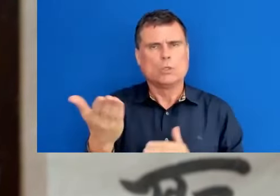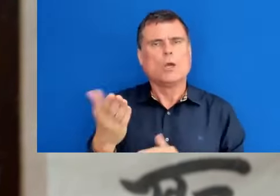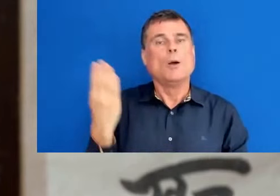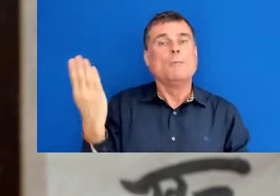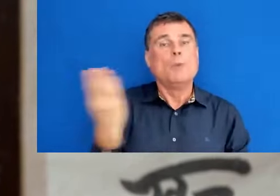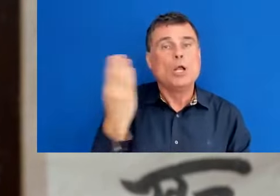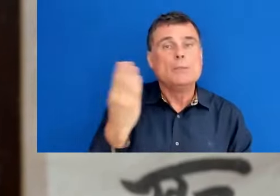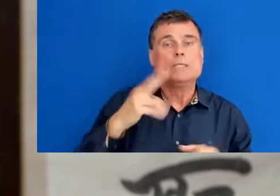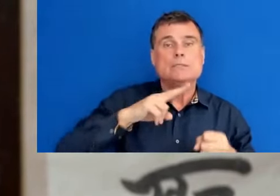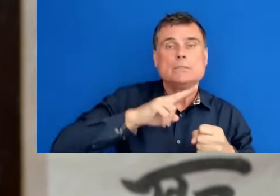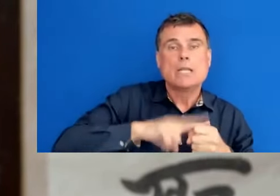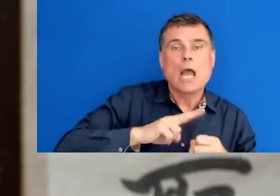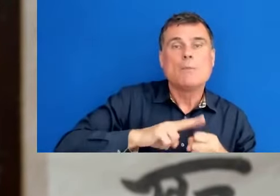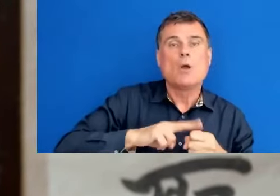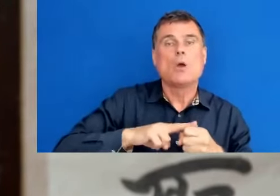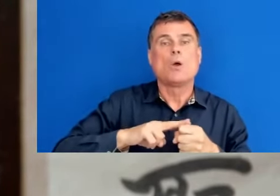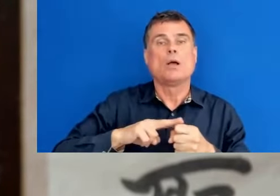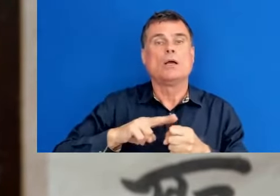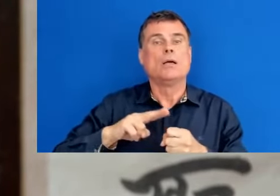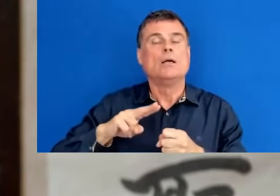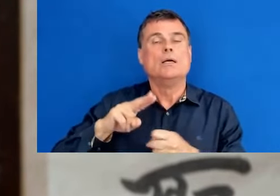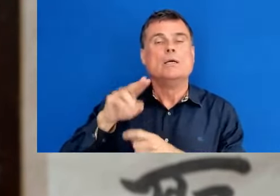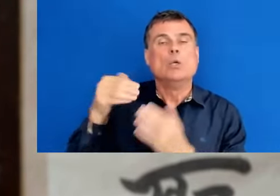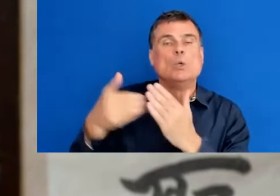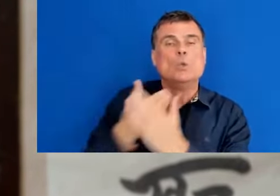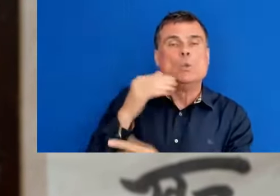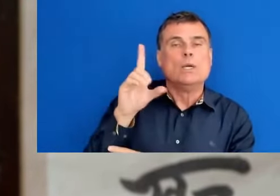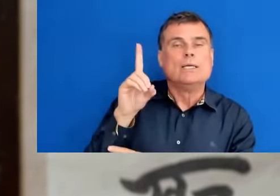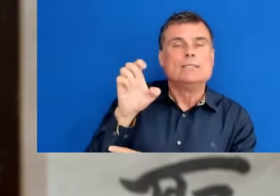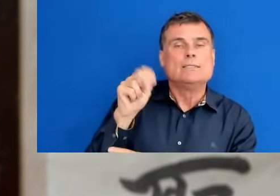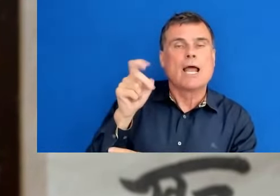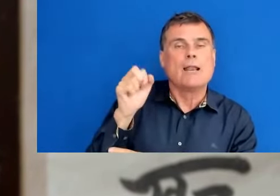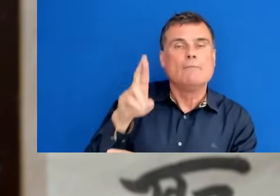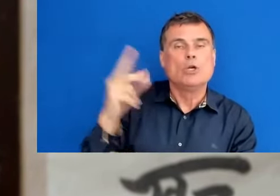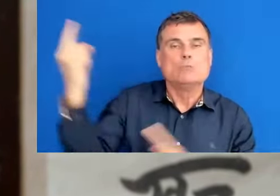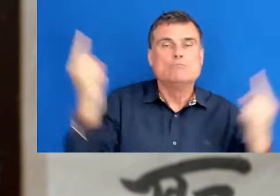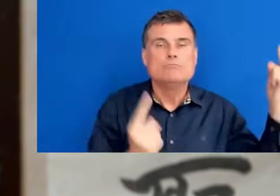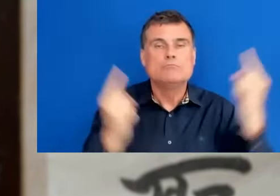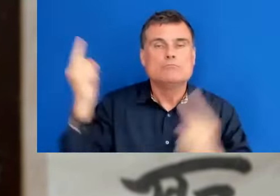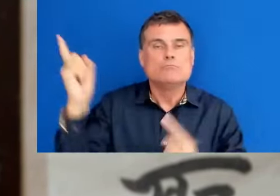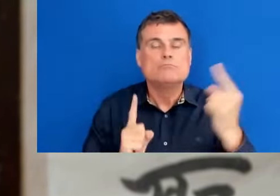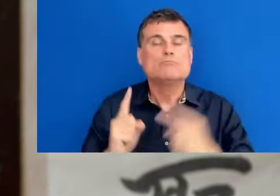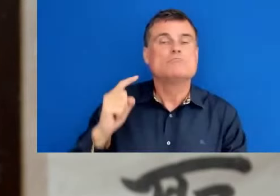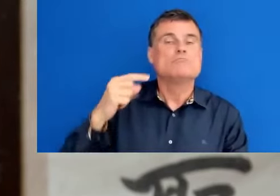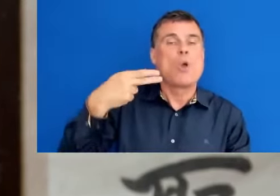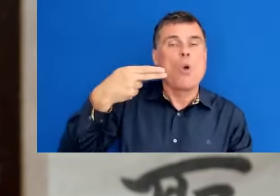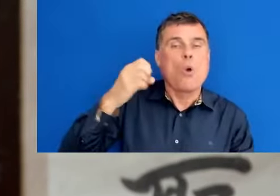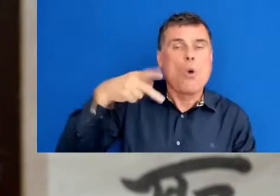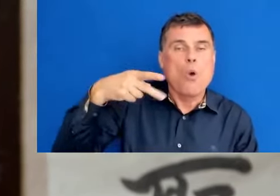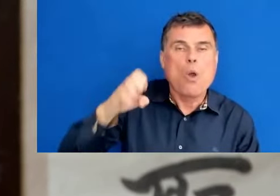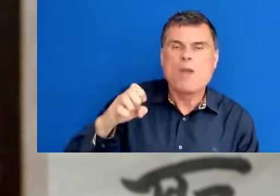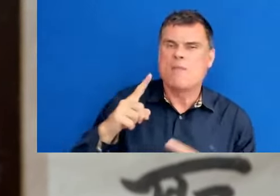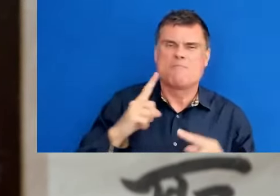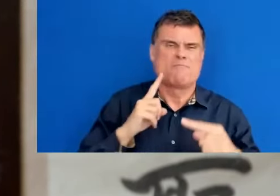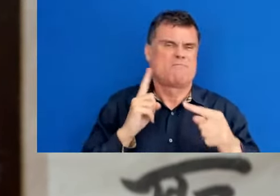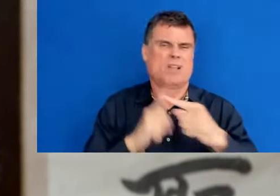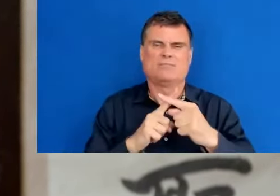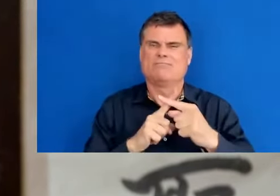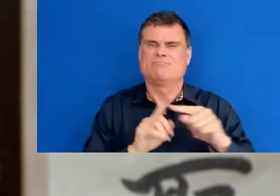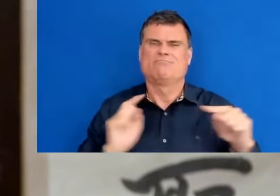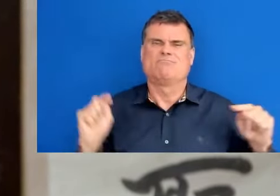parties in Burnaby, Nanaimo, New Denver, Hope, Victoria, Vancouver, and so many more neighborhoods across our beautiful